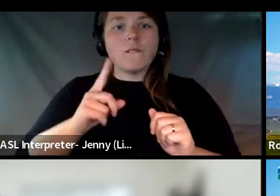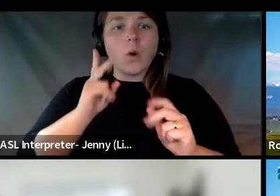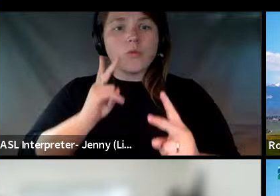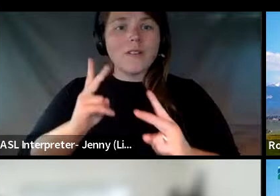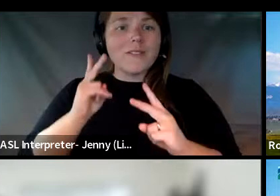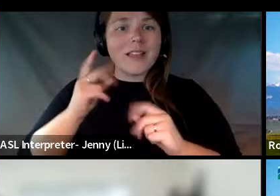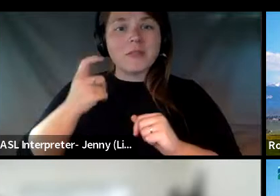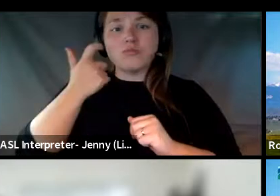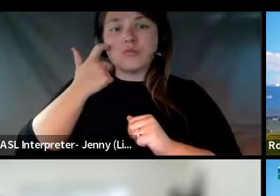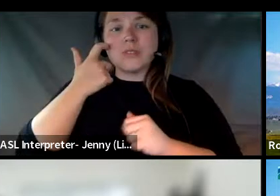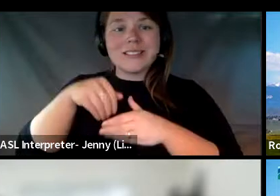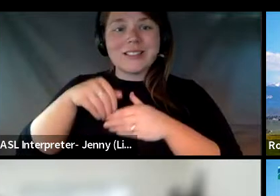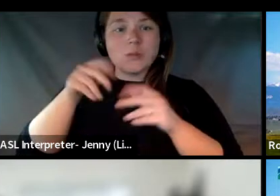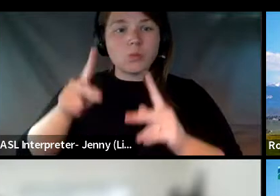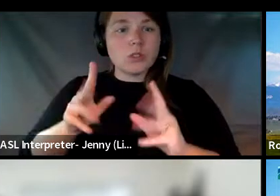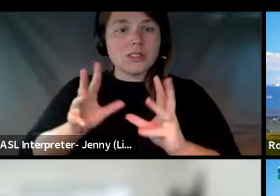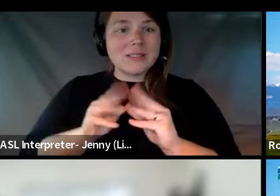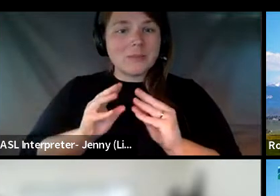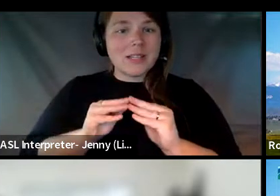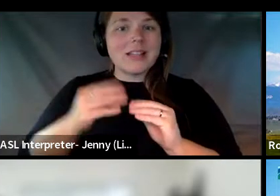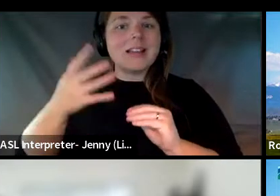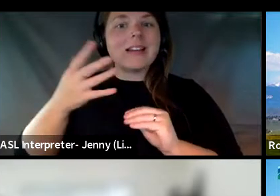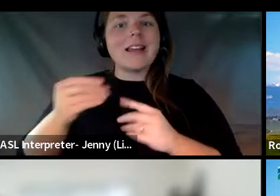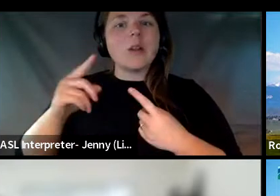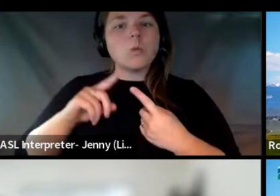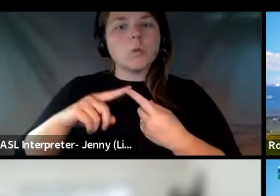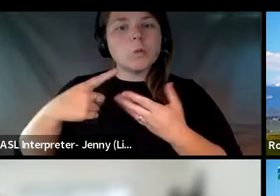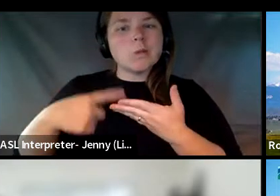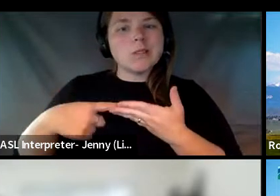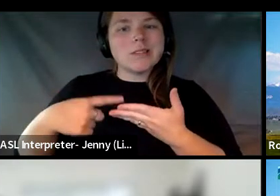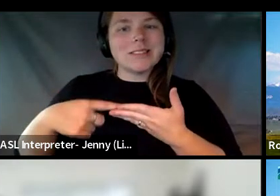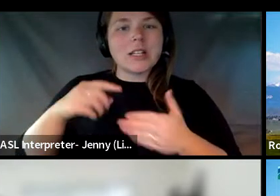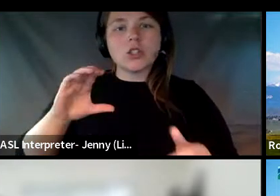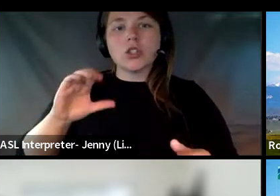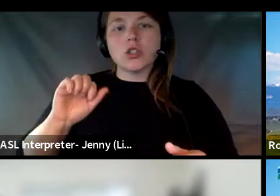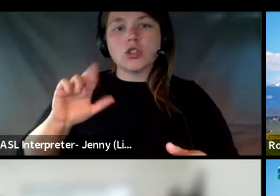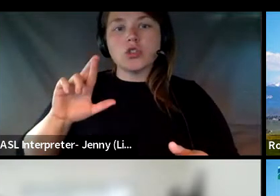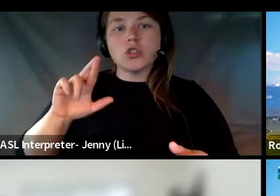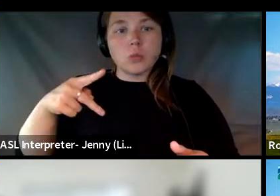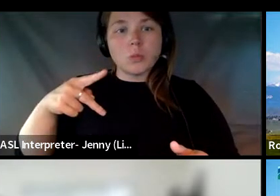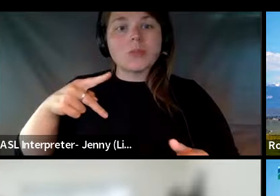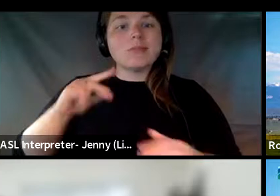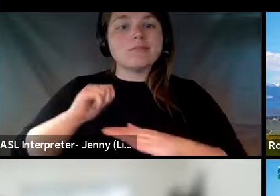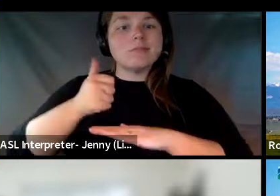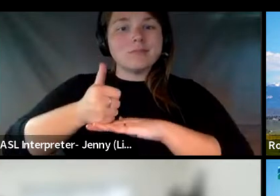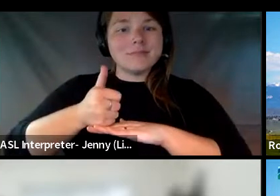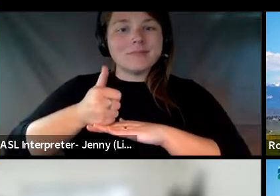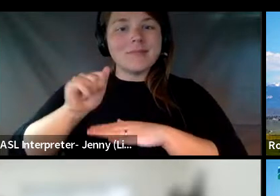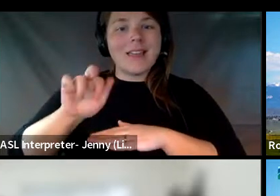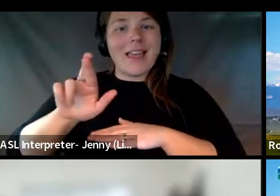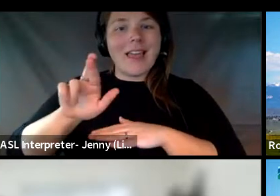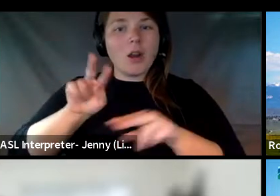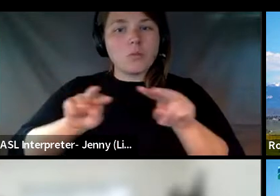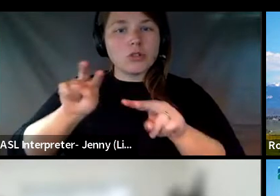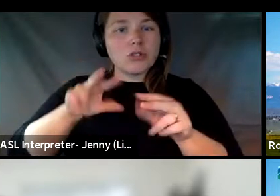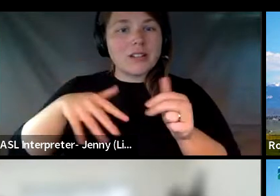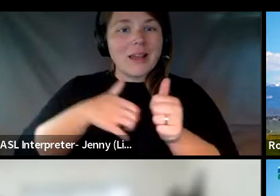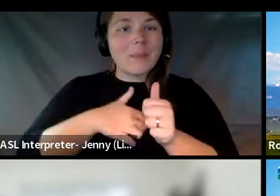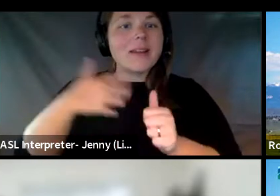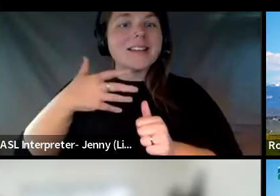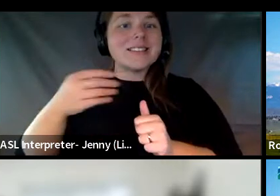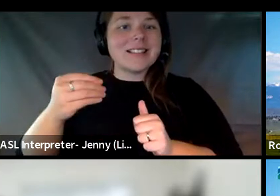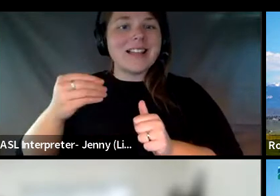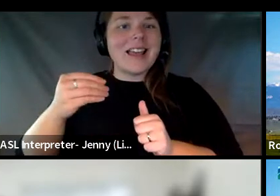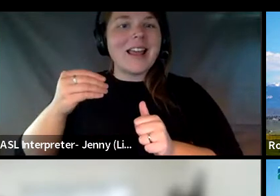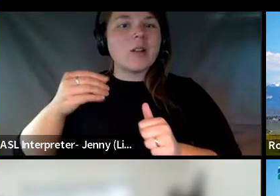in-person meeting and to discuss SERP implementation updates and quarterly air monitoring updates. Before we get started